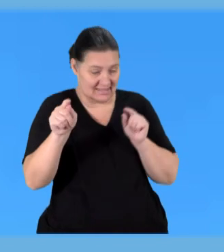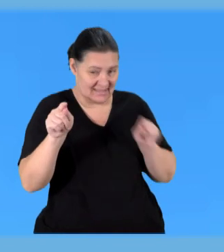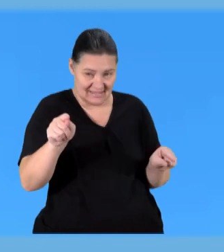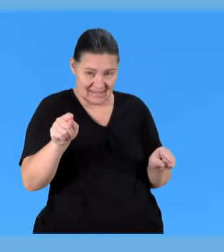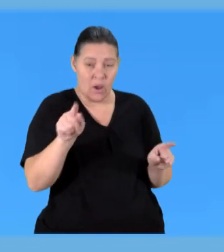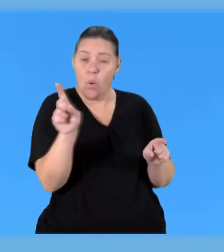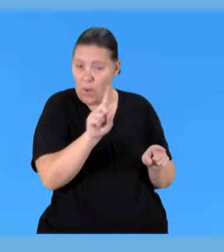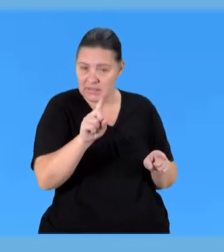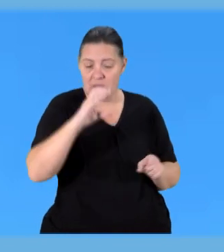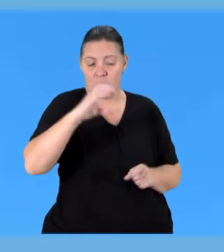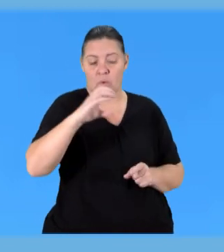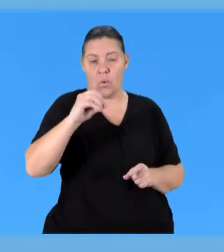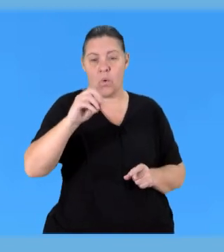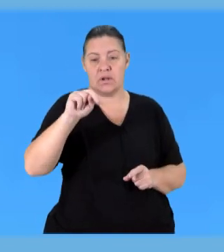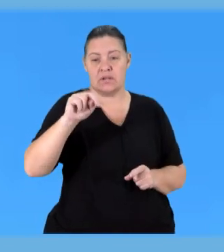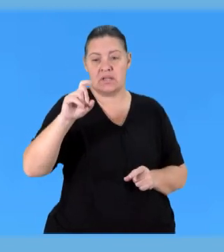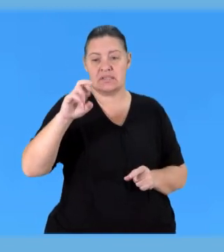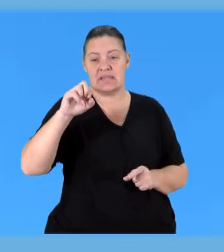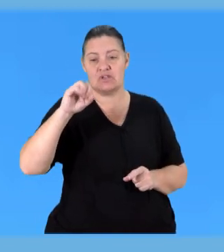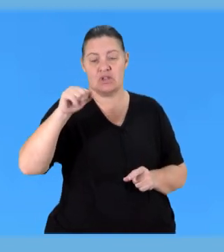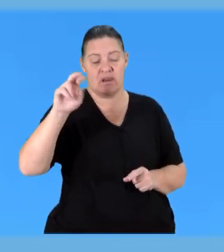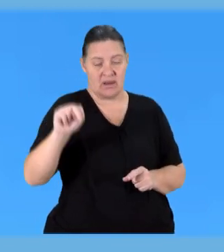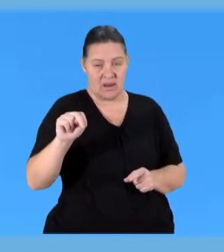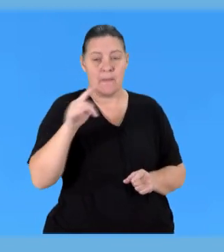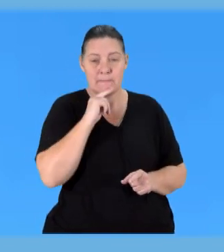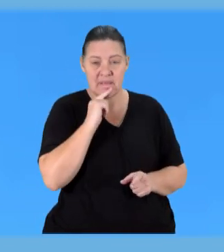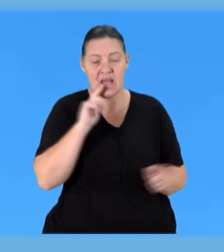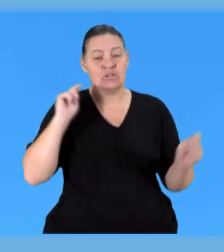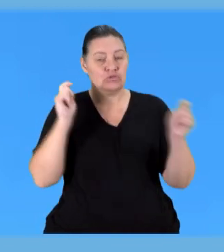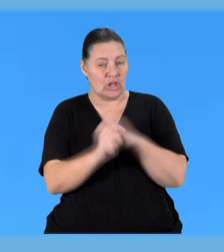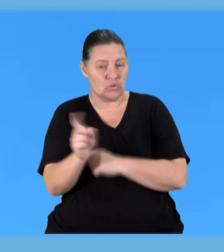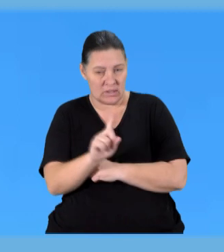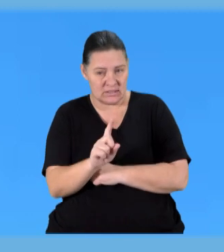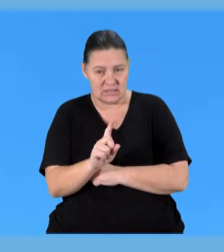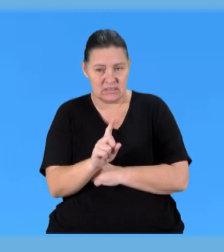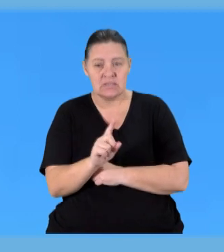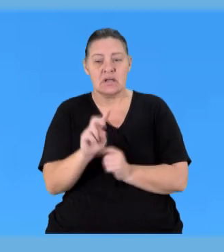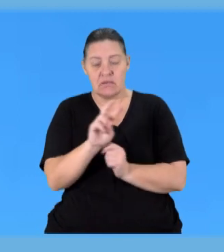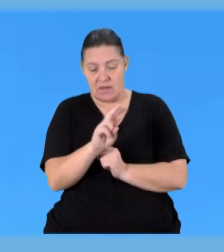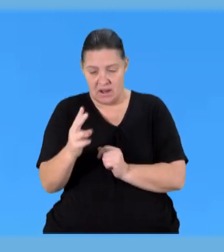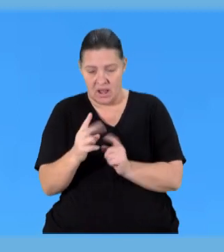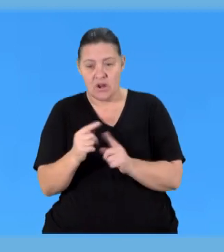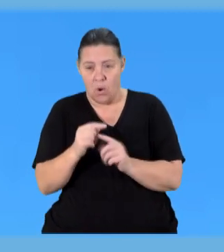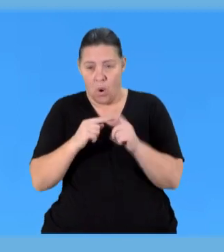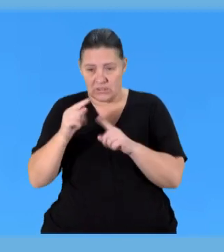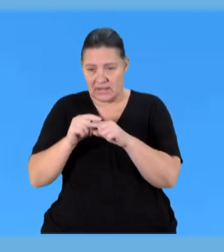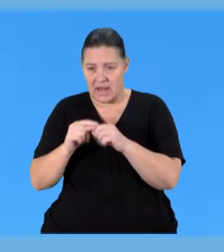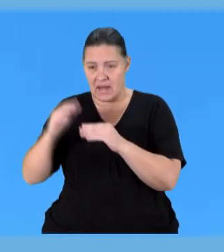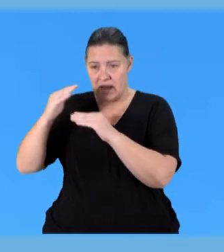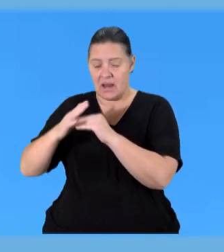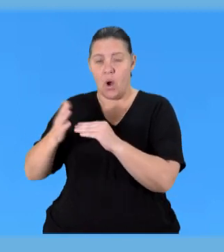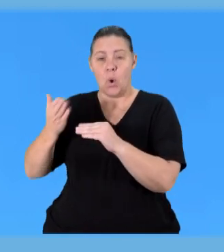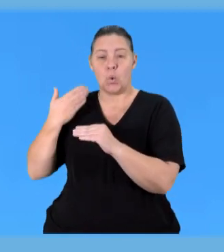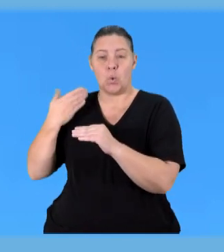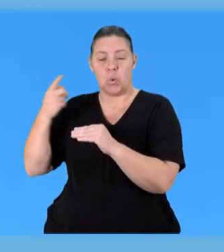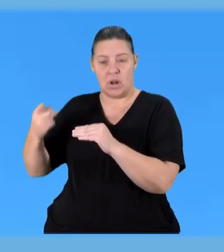be condensation. Up to a point now whereby now that gas has changed into a liquid. That's now where the phase change occurs. We're going